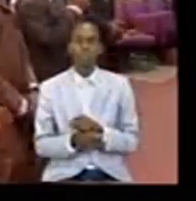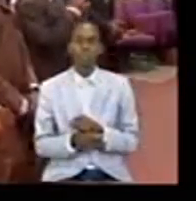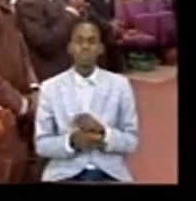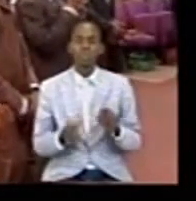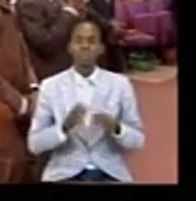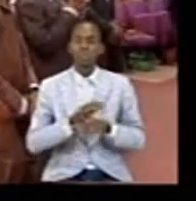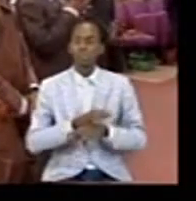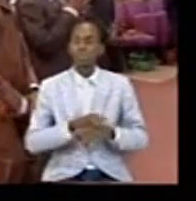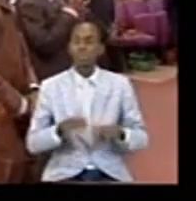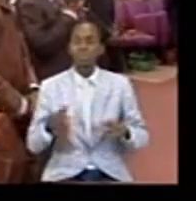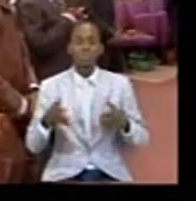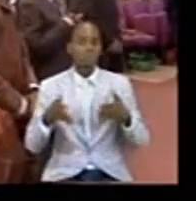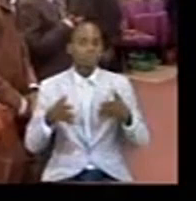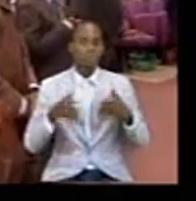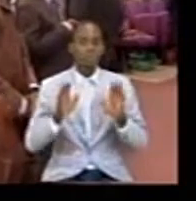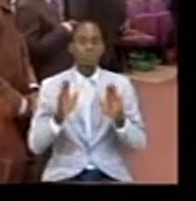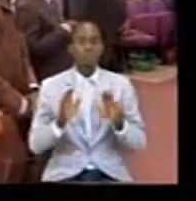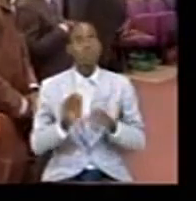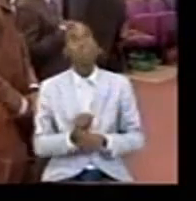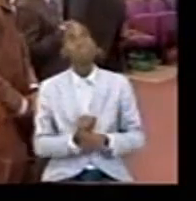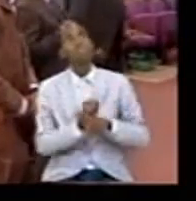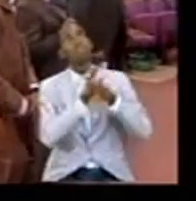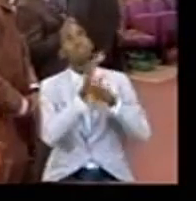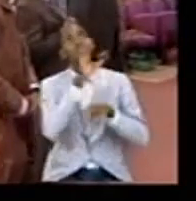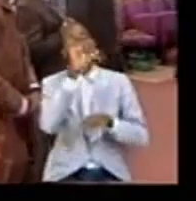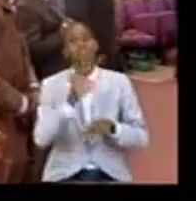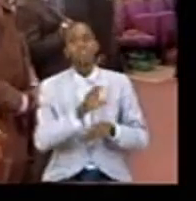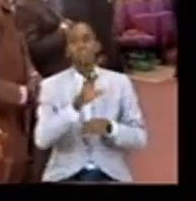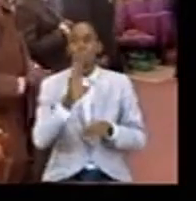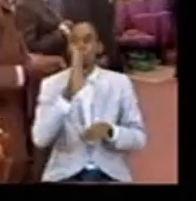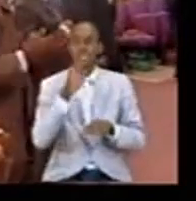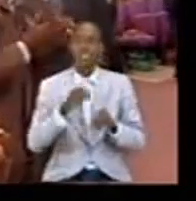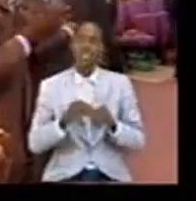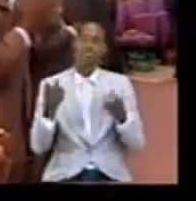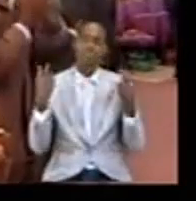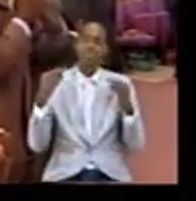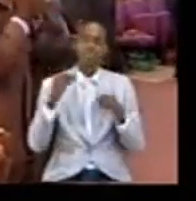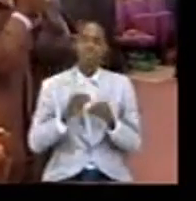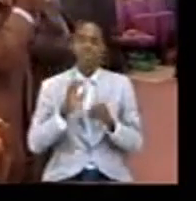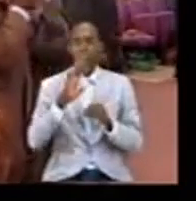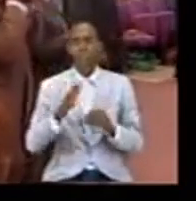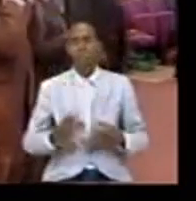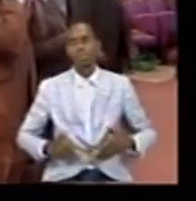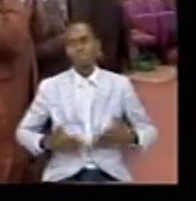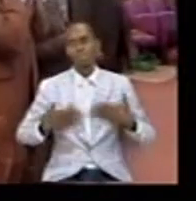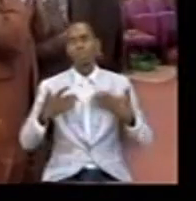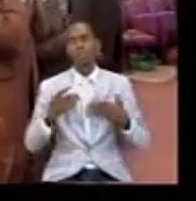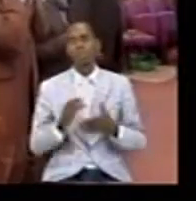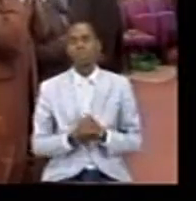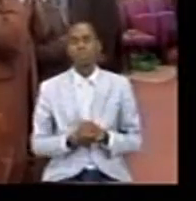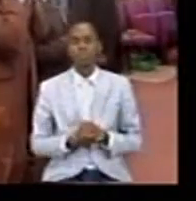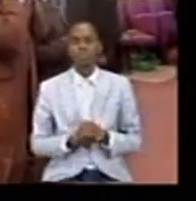Don't let Calvary be in vain in your life.